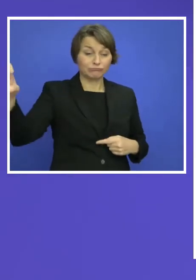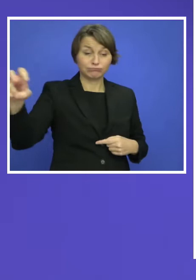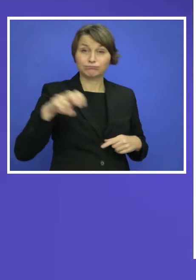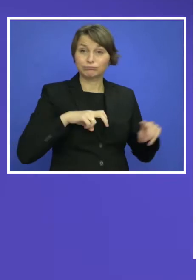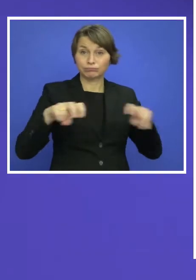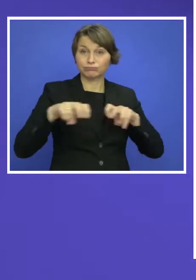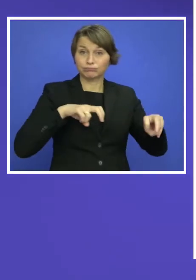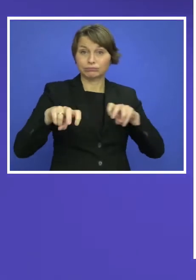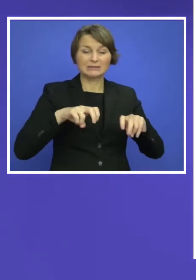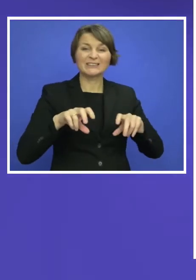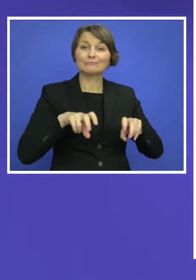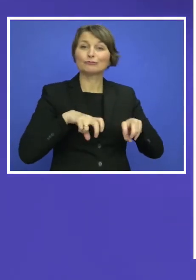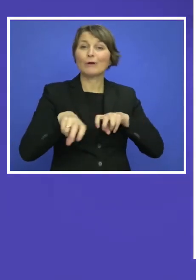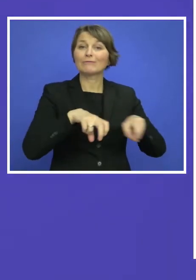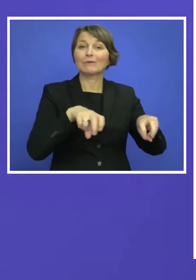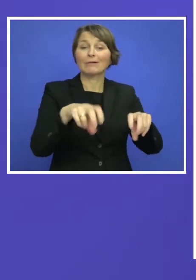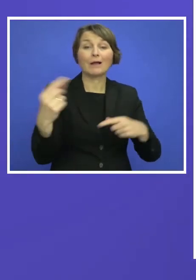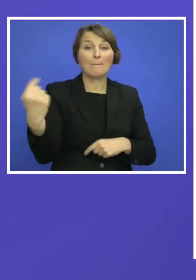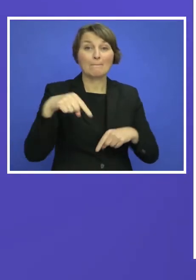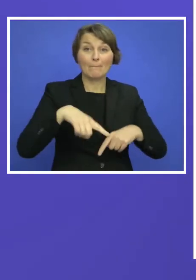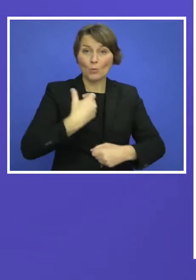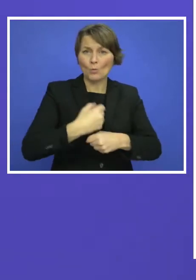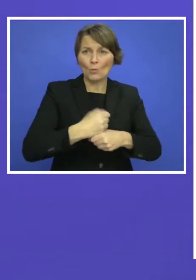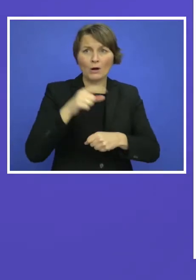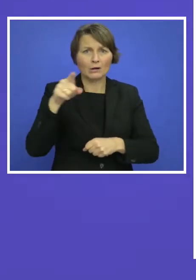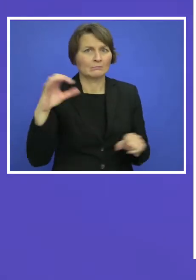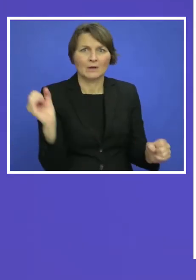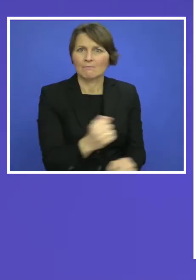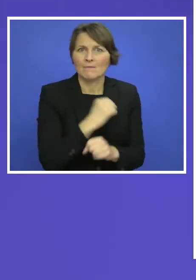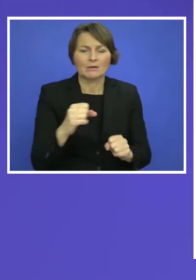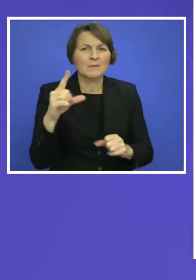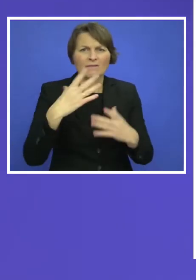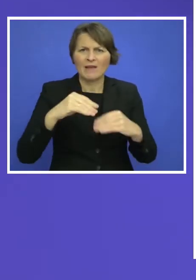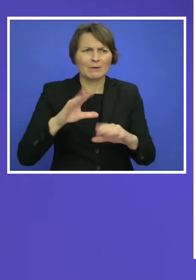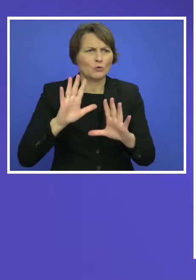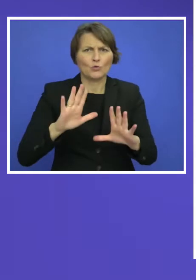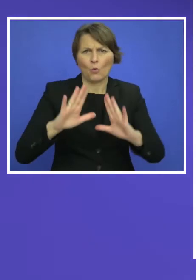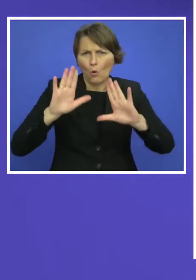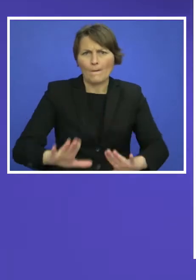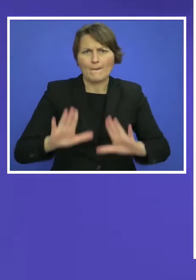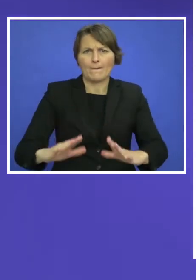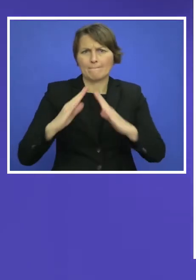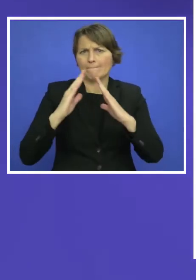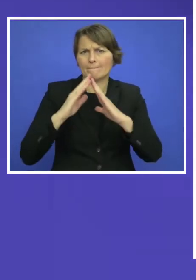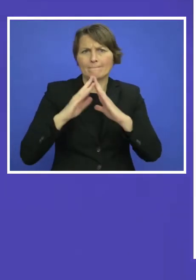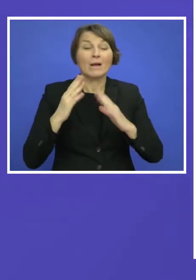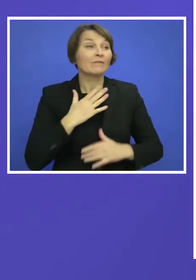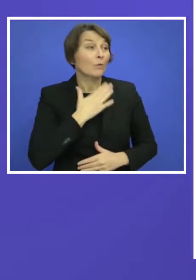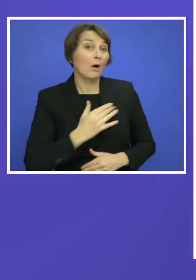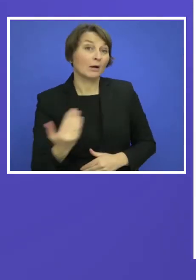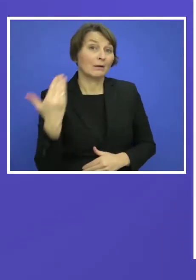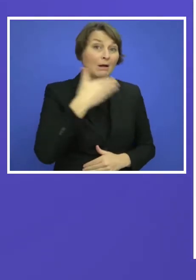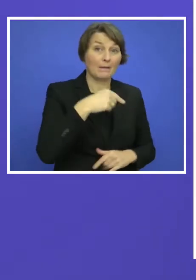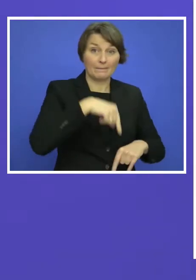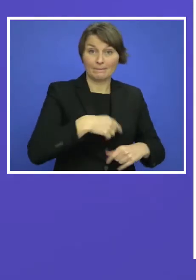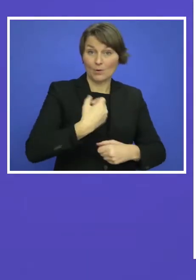with too much pressure by the family and the neighborhood if women would like to get such a